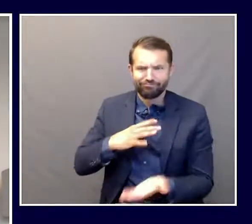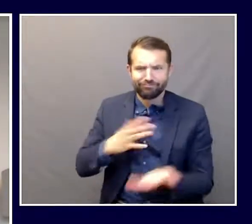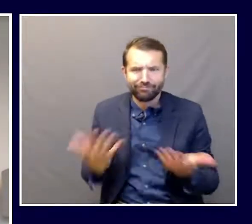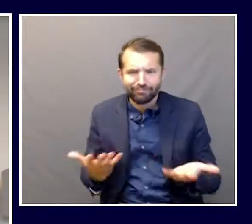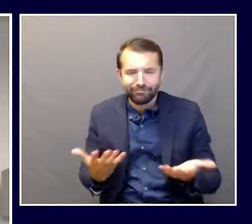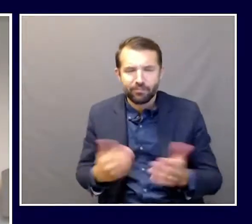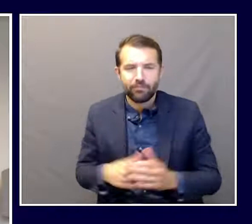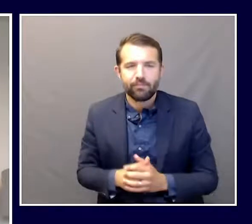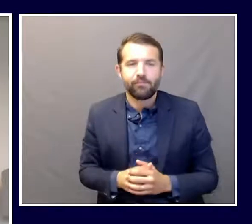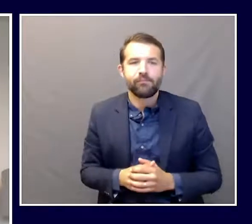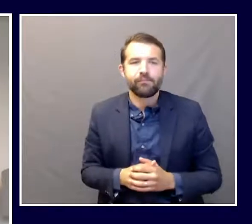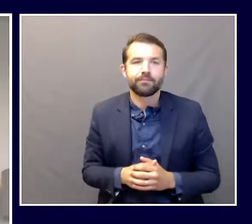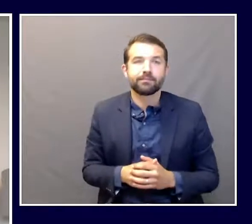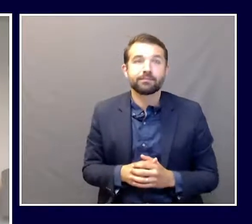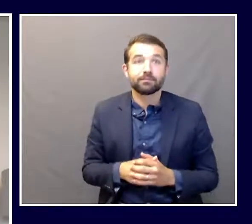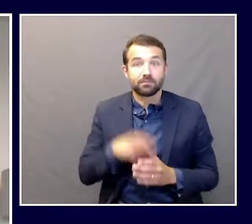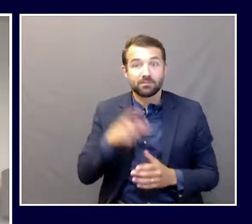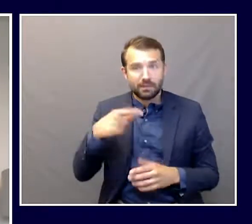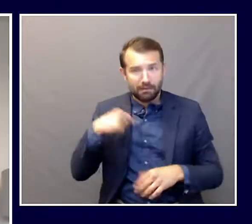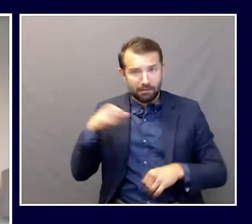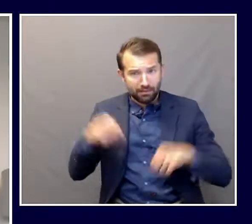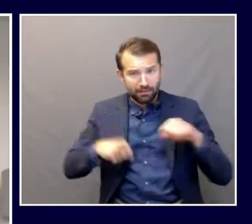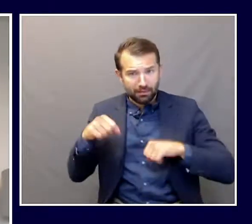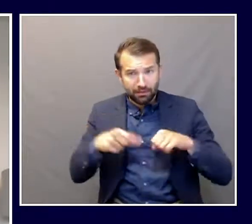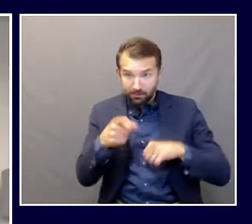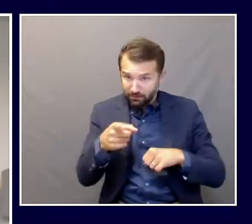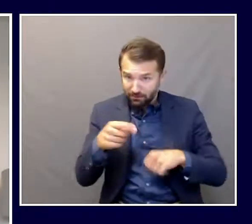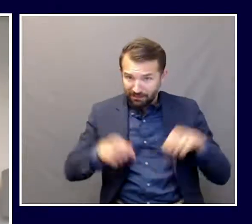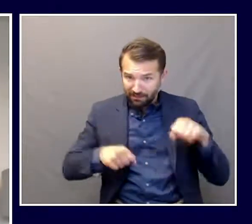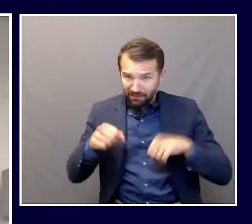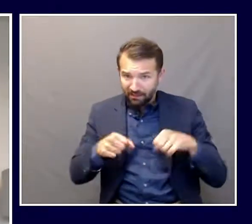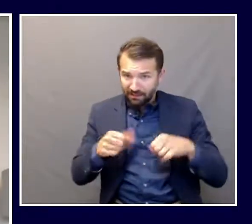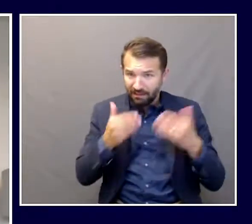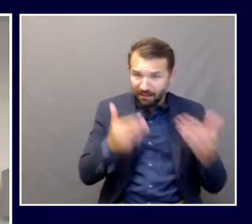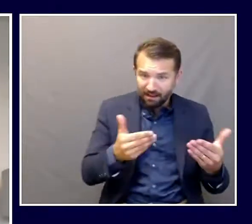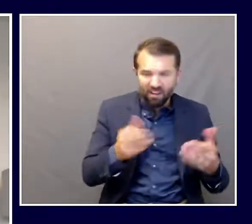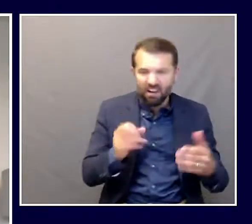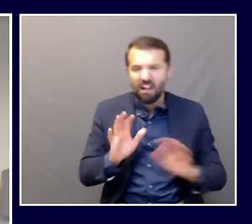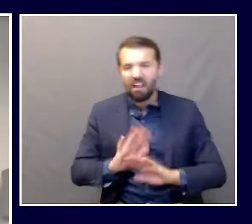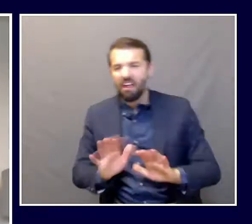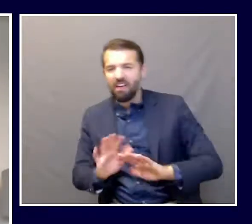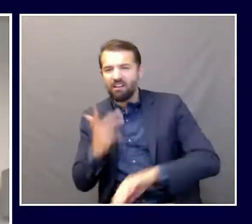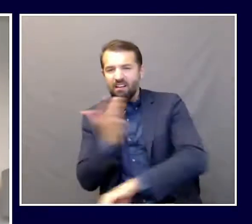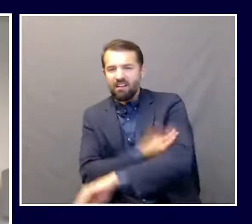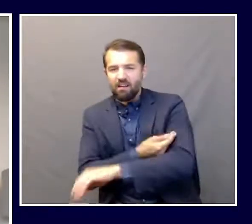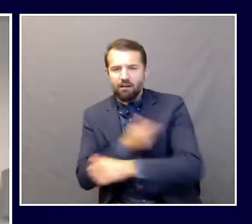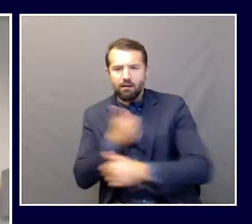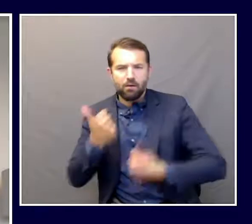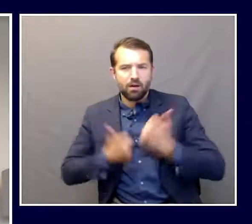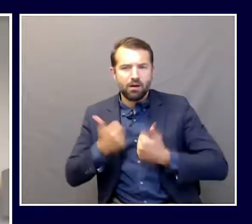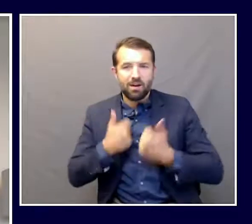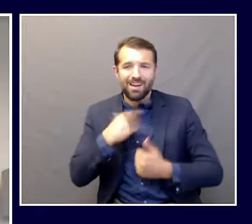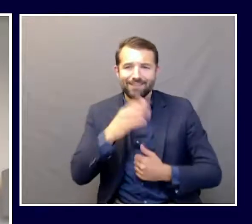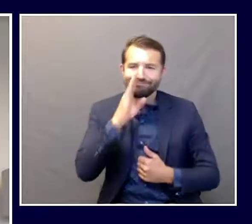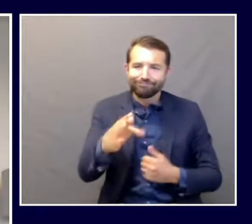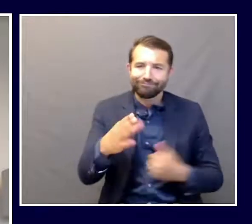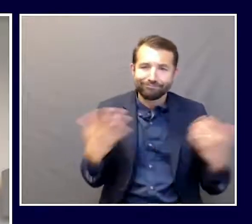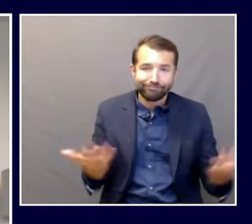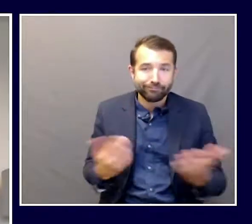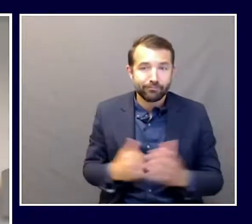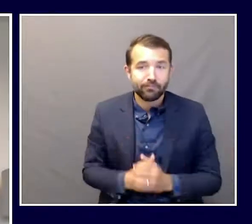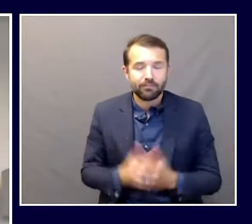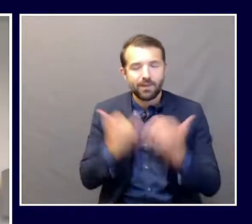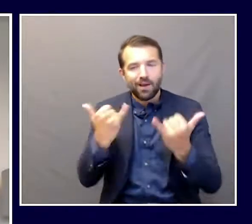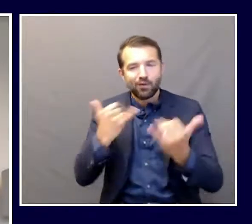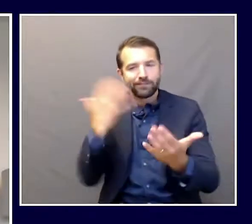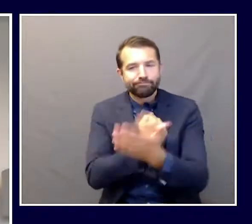been not sure whether they want to go ahead and get vaccinated, my message for you is now is the time. Now is the time